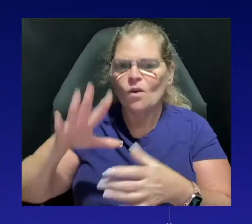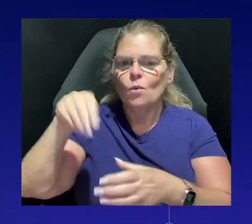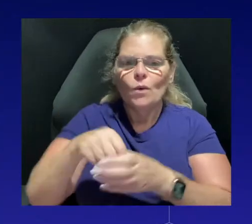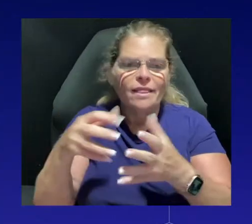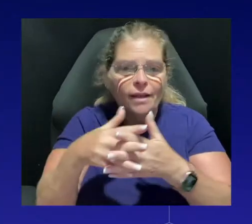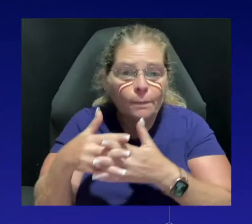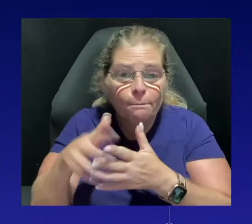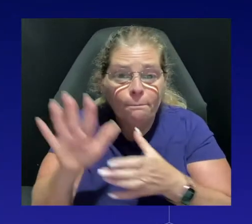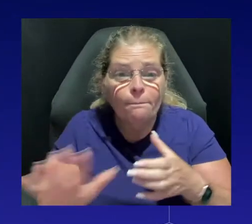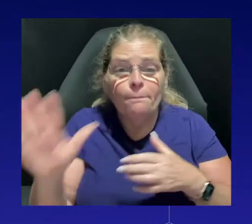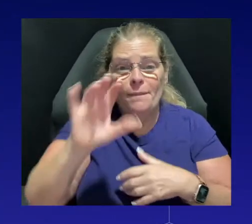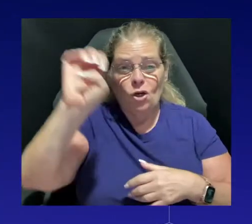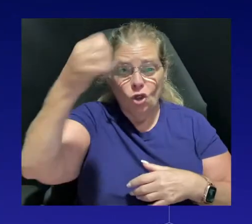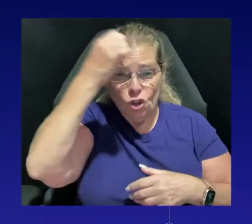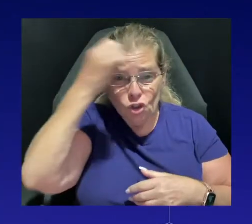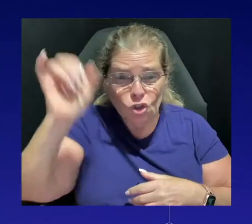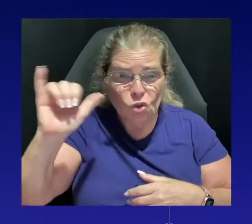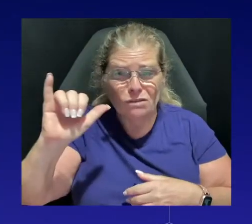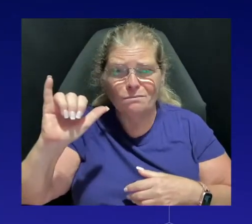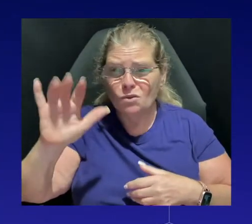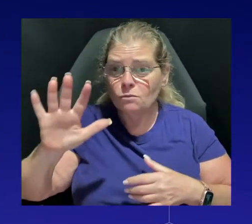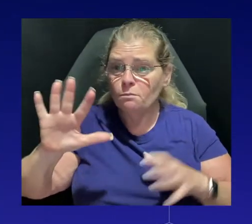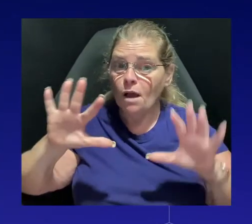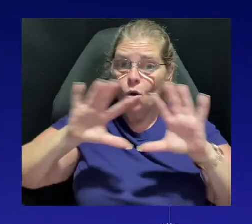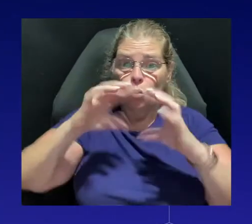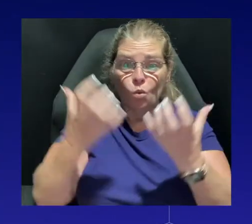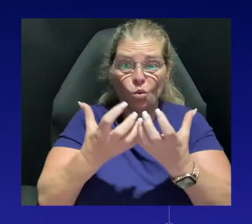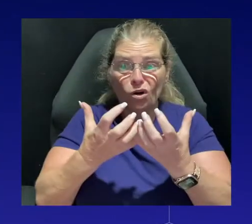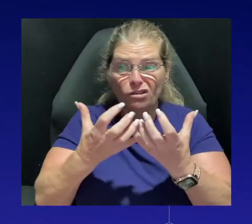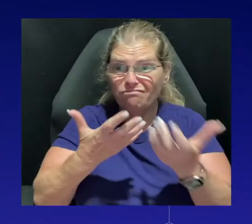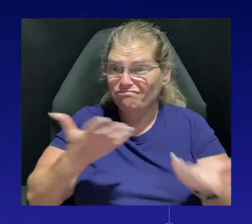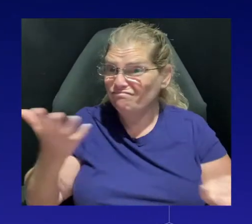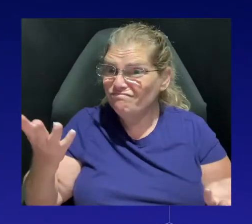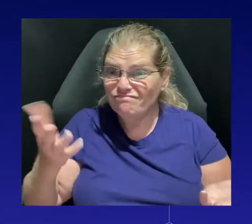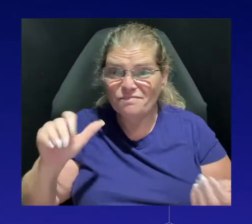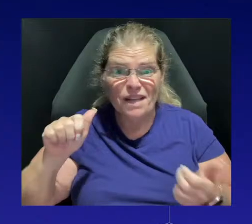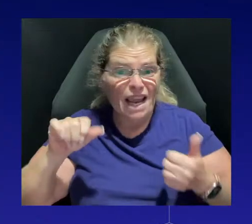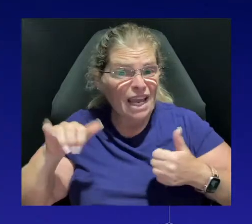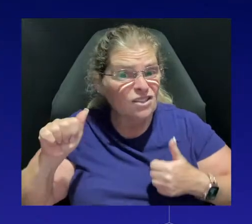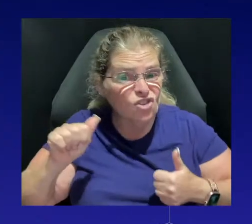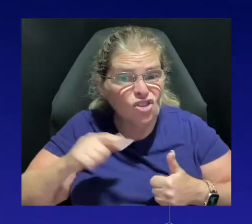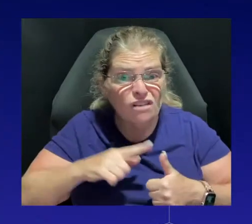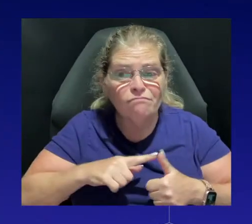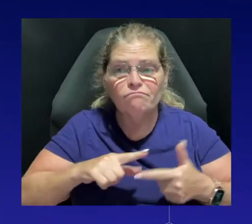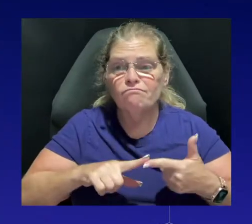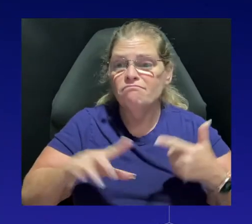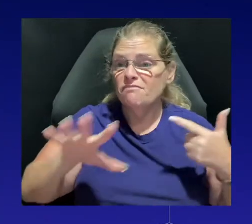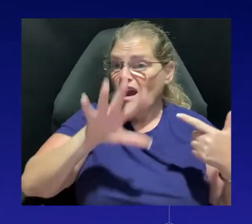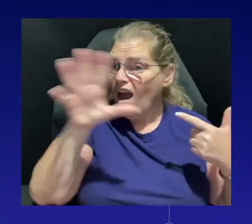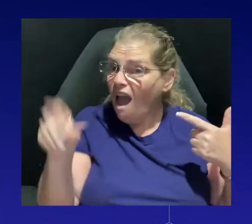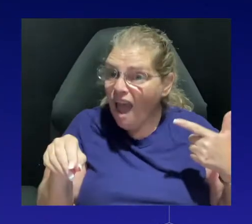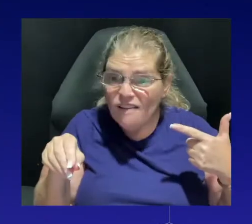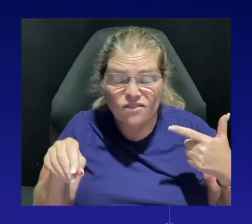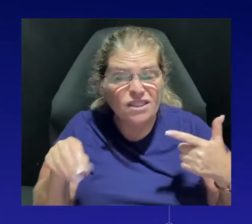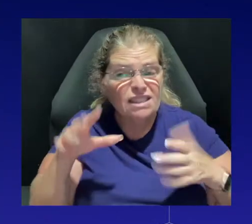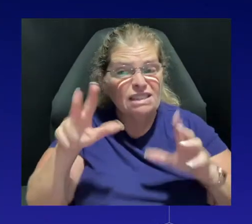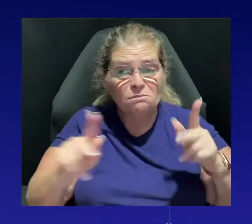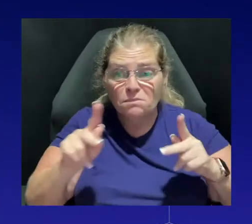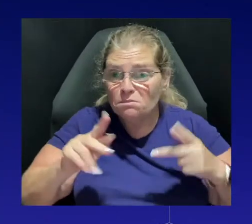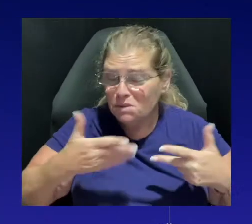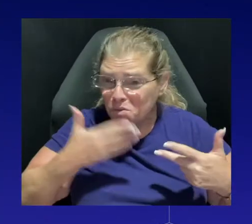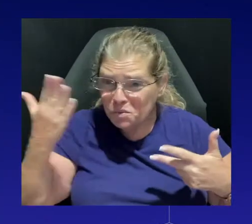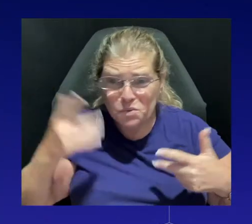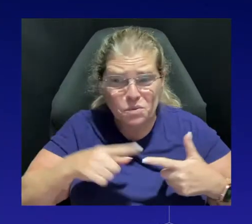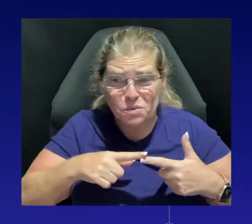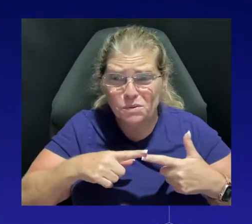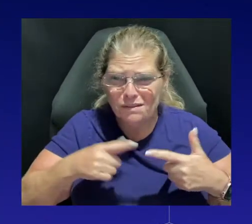represent the rest of the population in the world, Asian populations, African nation populations. And so,